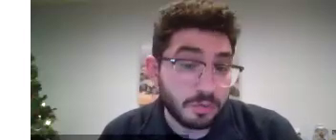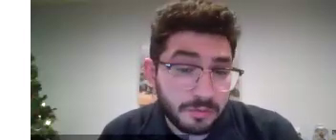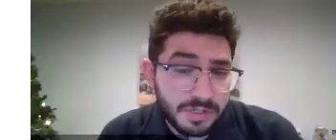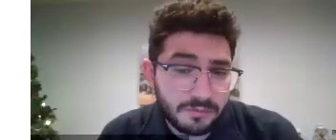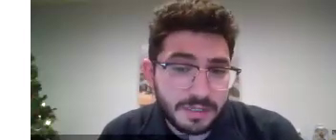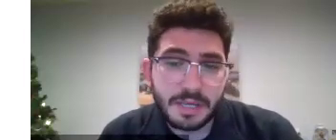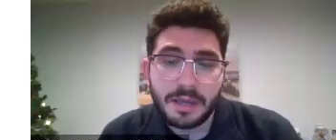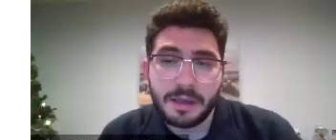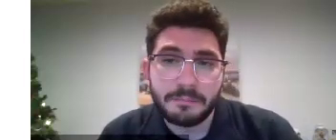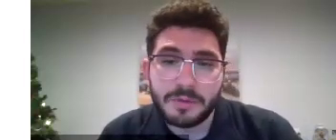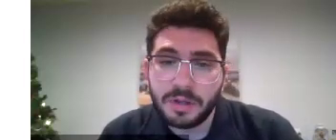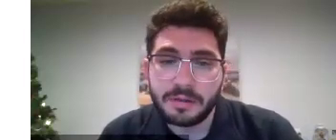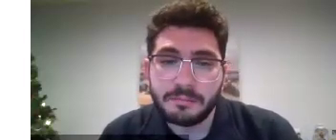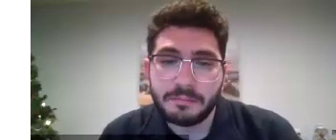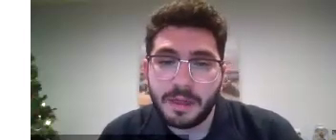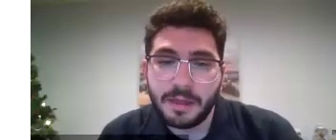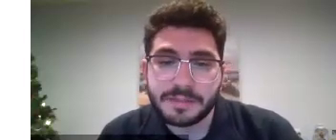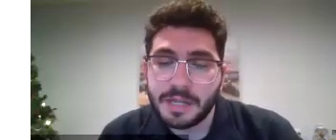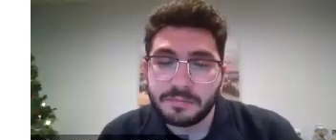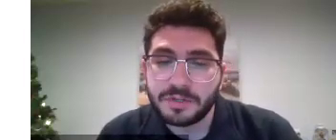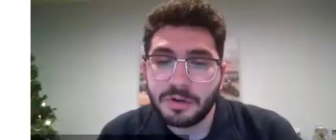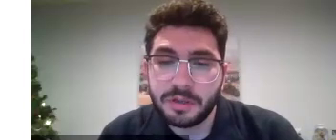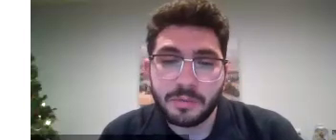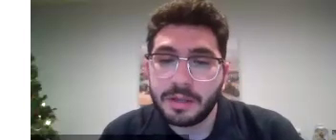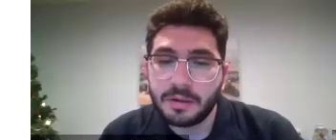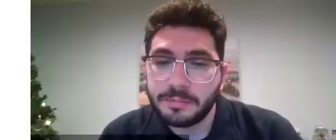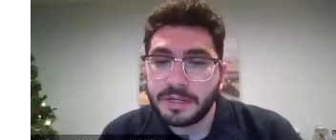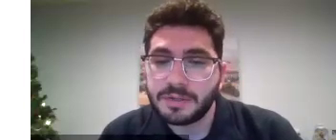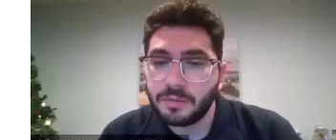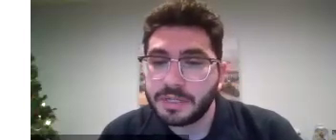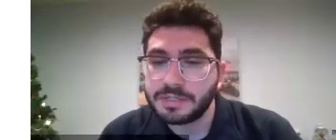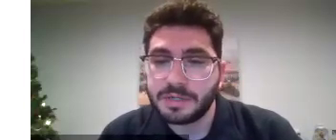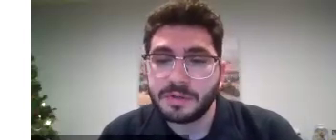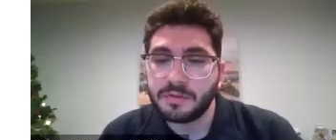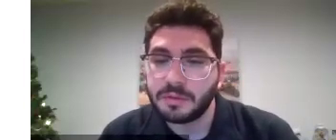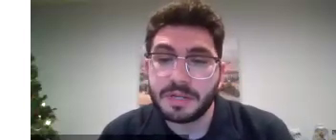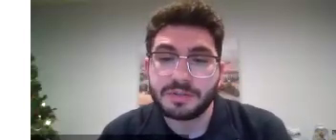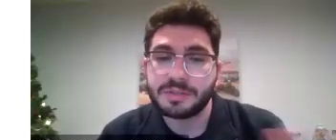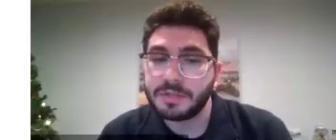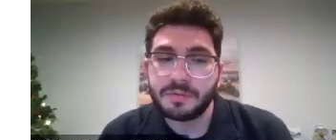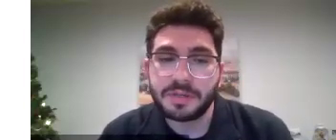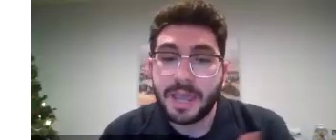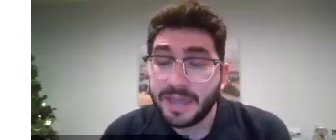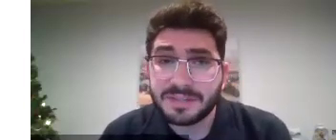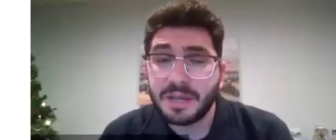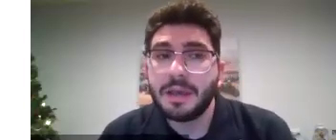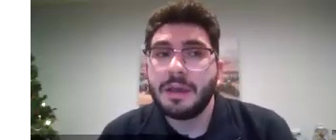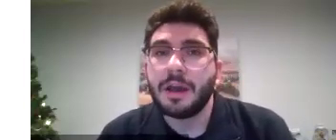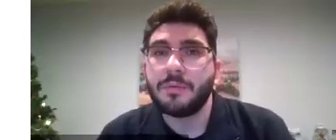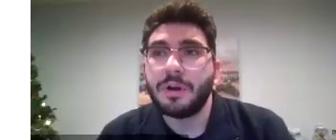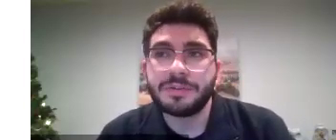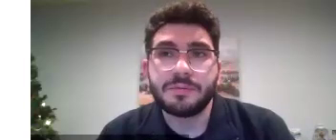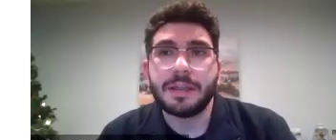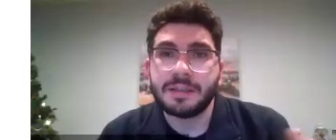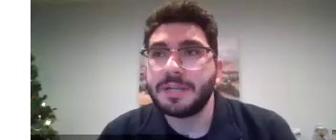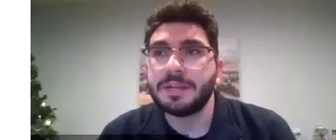it? Should we resolve it? Noting, as Daniel mentioned earlier, we're not limited to only considering the recommendations submitted to us, and